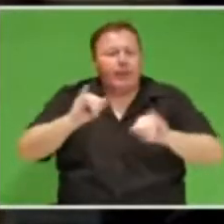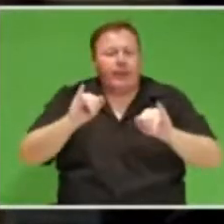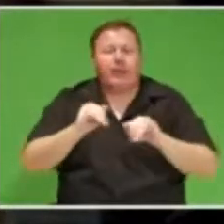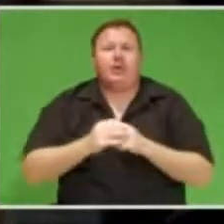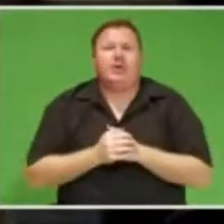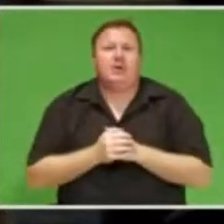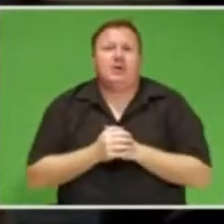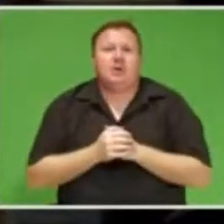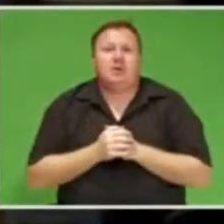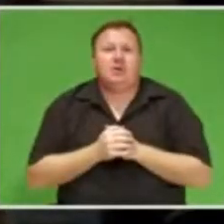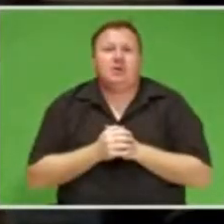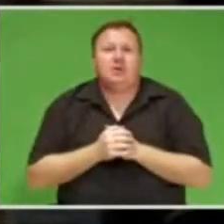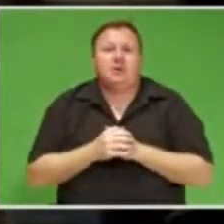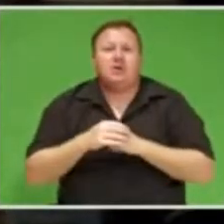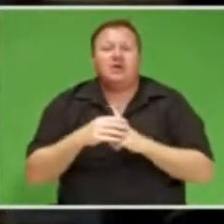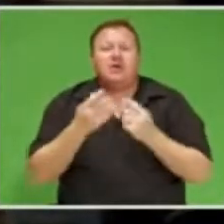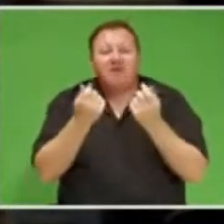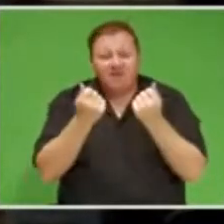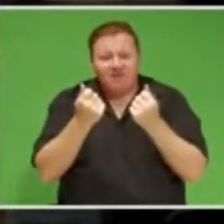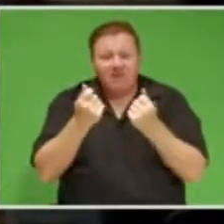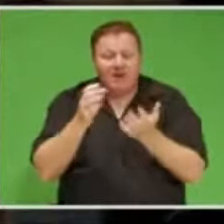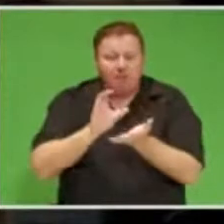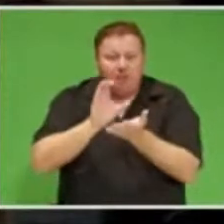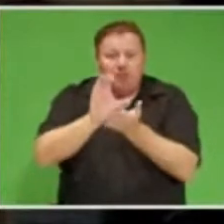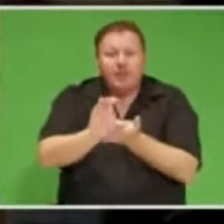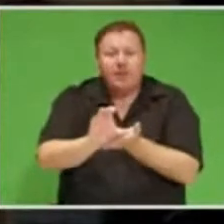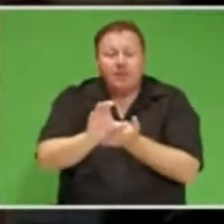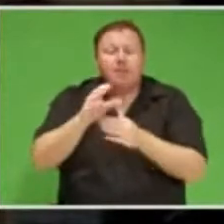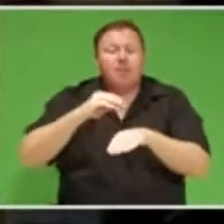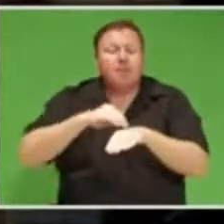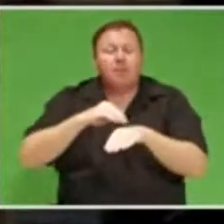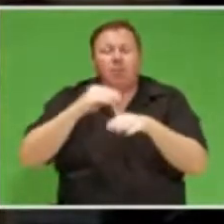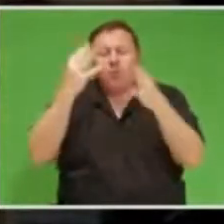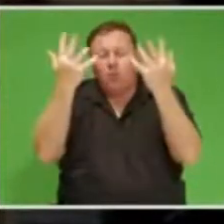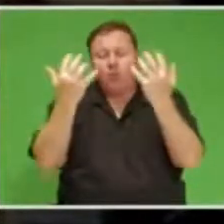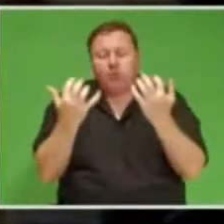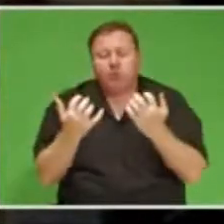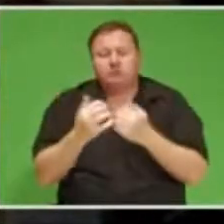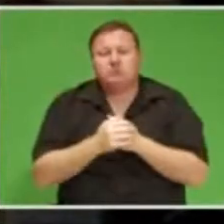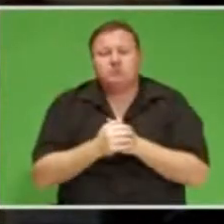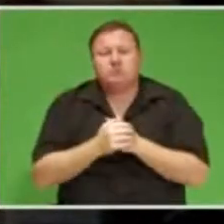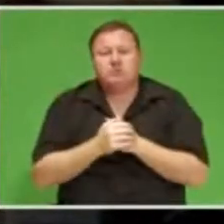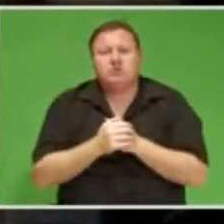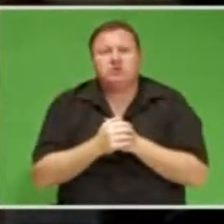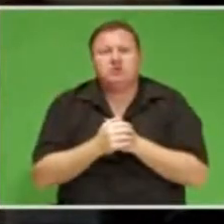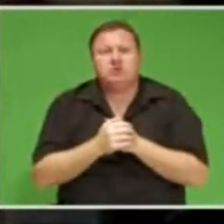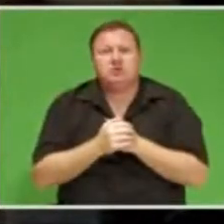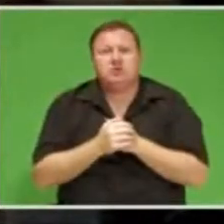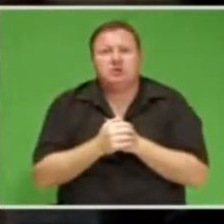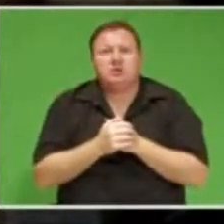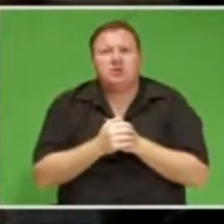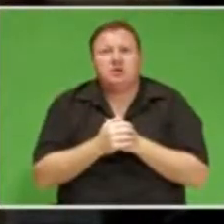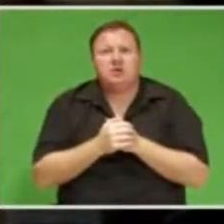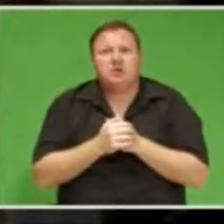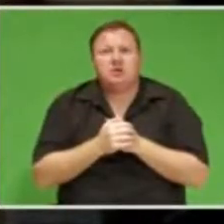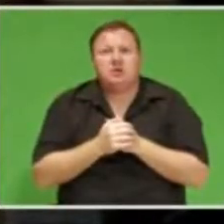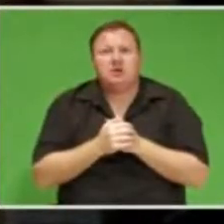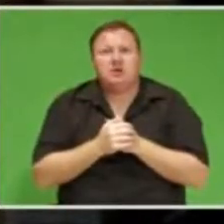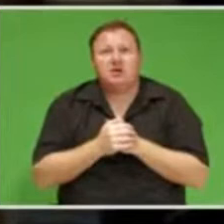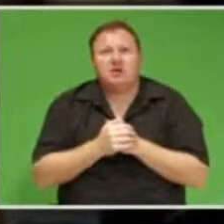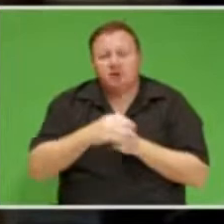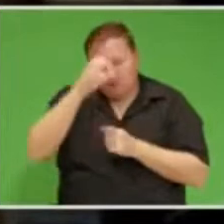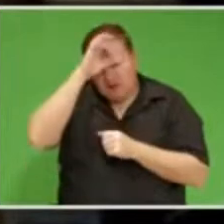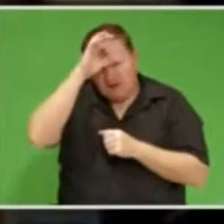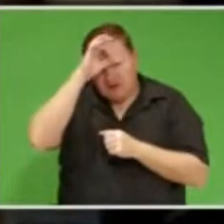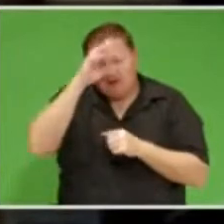more funding will be made available in the budget that the minister will announce for the police, the